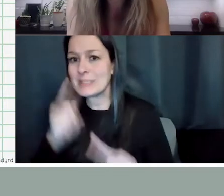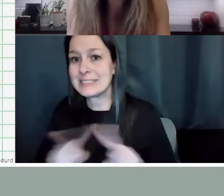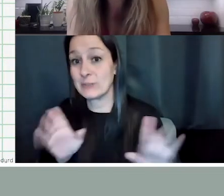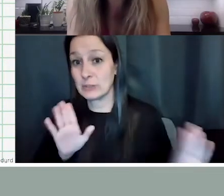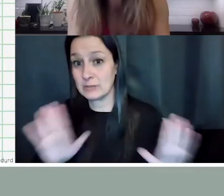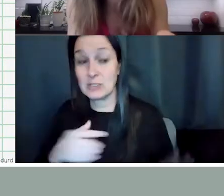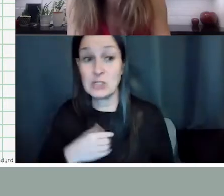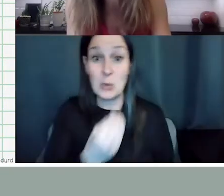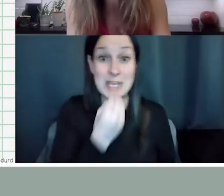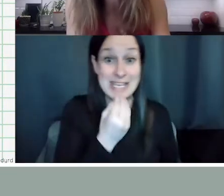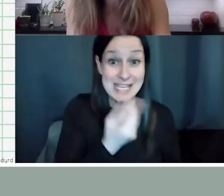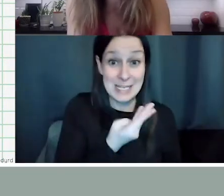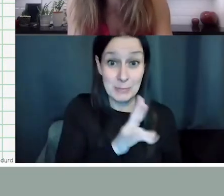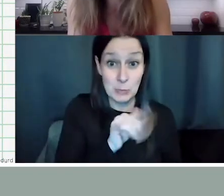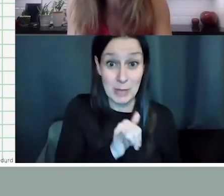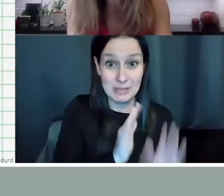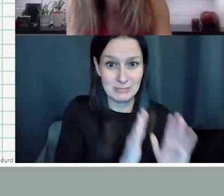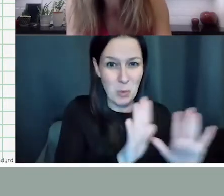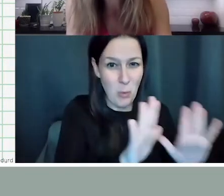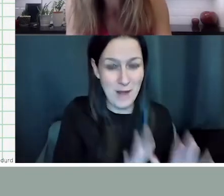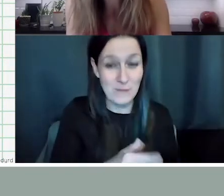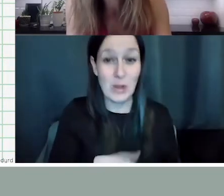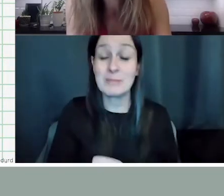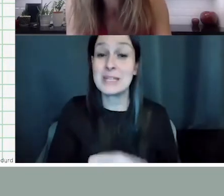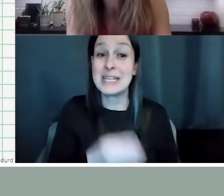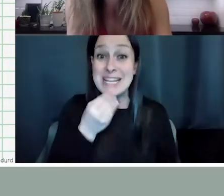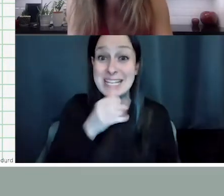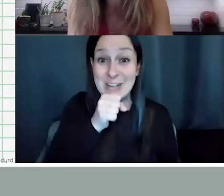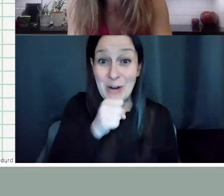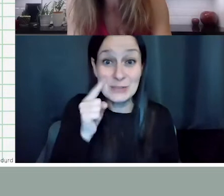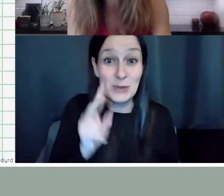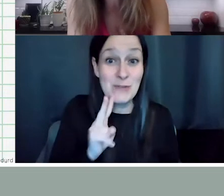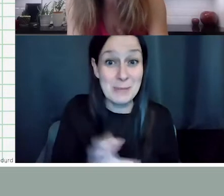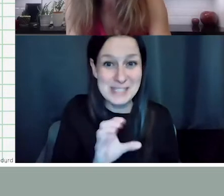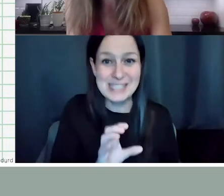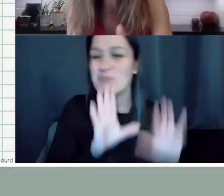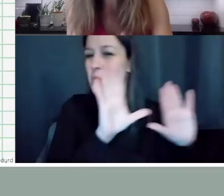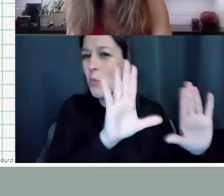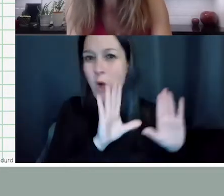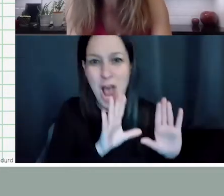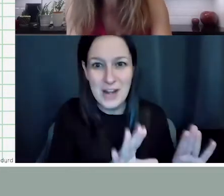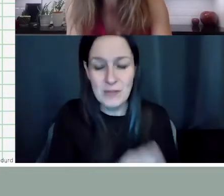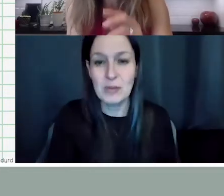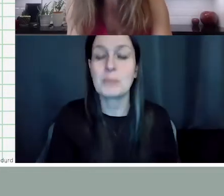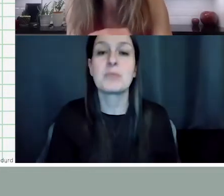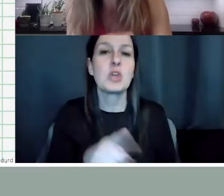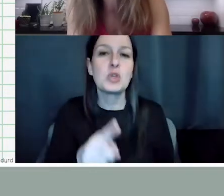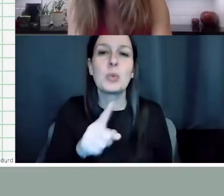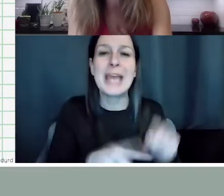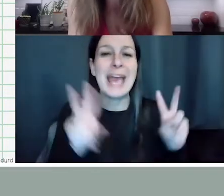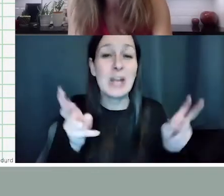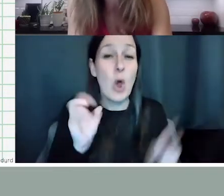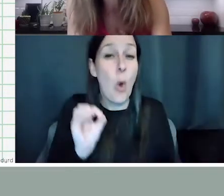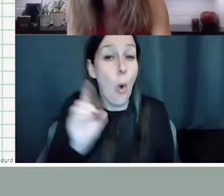eating blueberries, wonderful. Eating an orange for vitamin C, fantastic. You are not going to